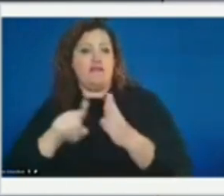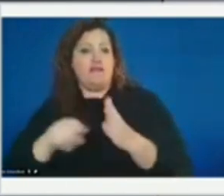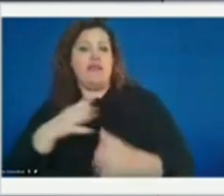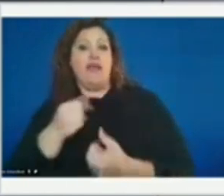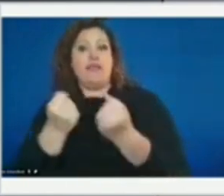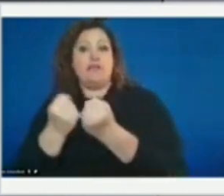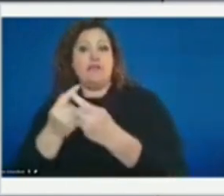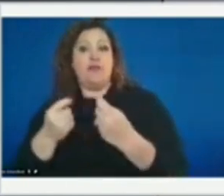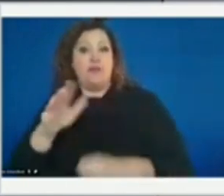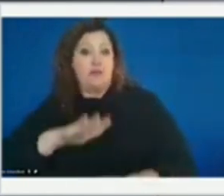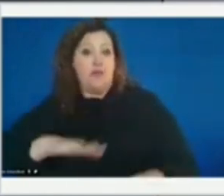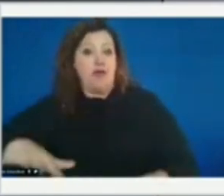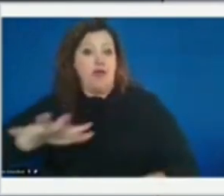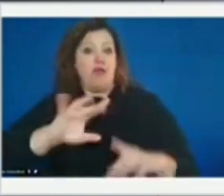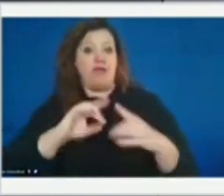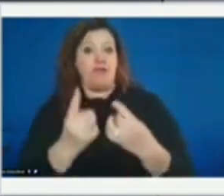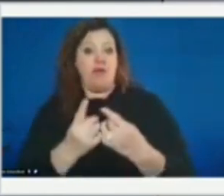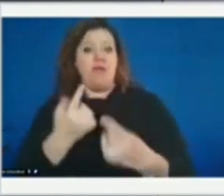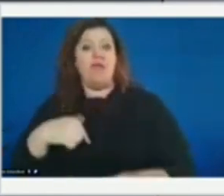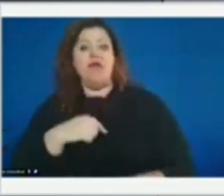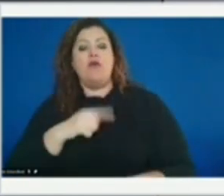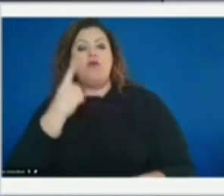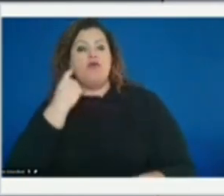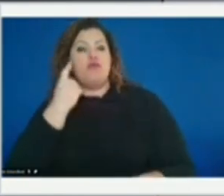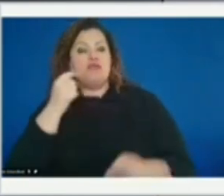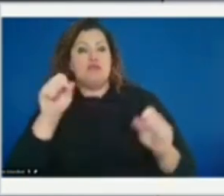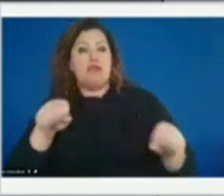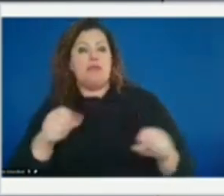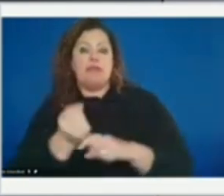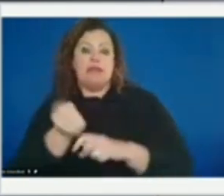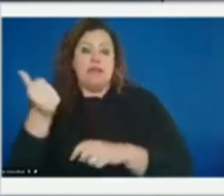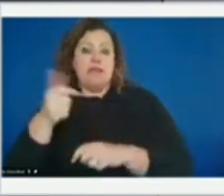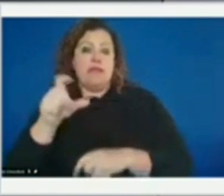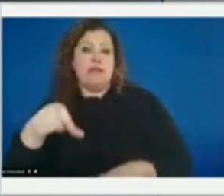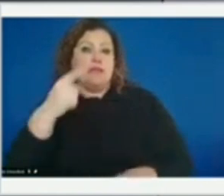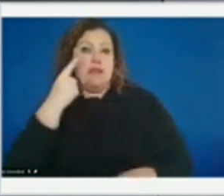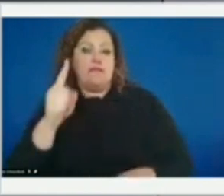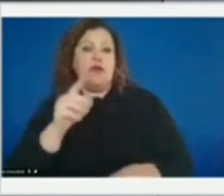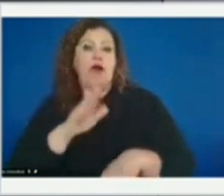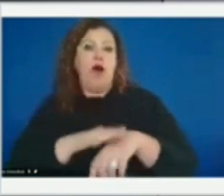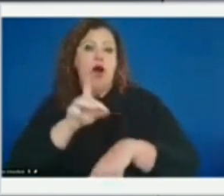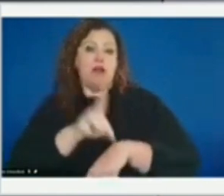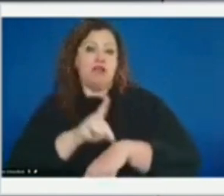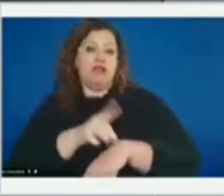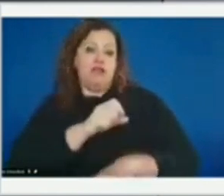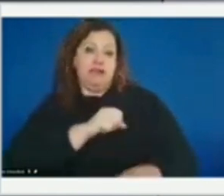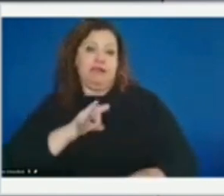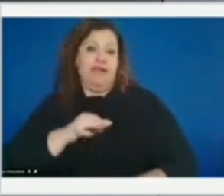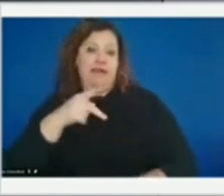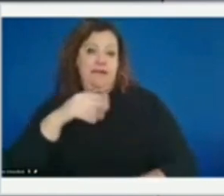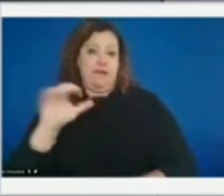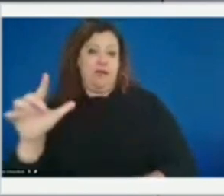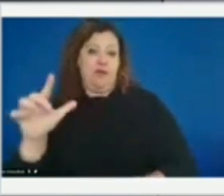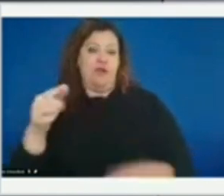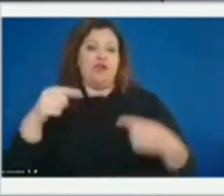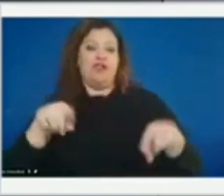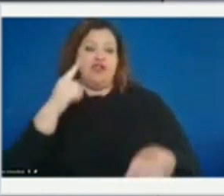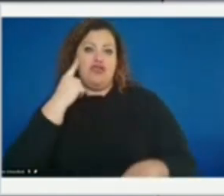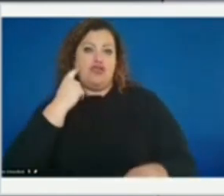across the department, we're recently able to eliminate the need for an on-duty staffing pool during a recent major